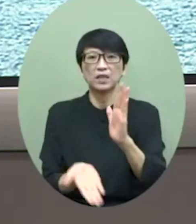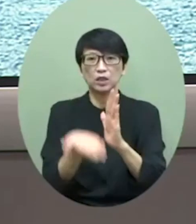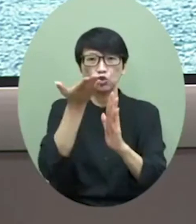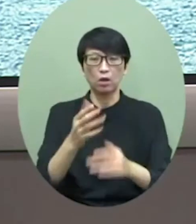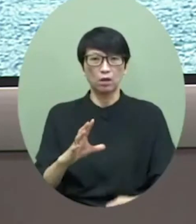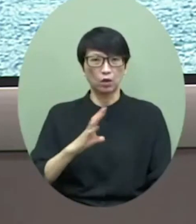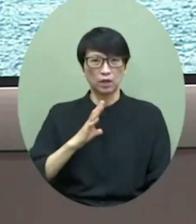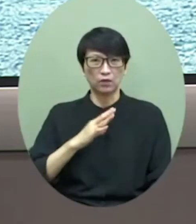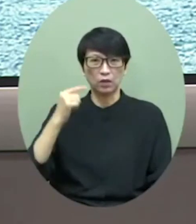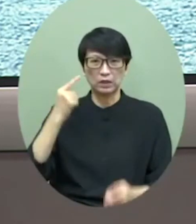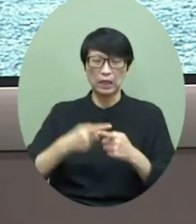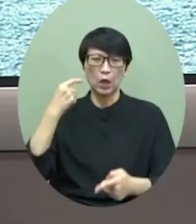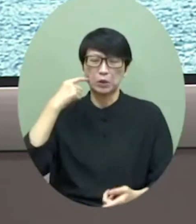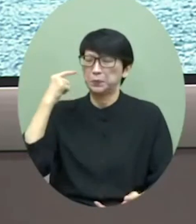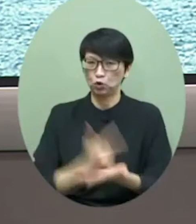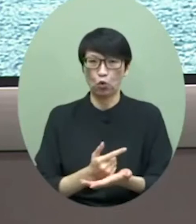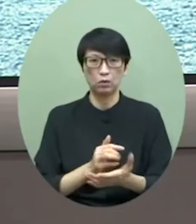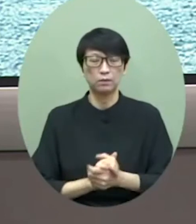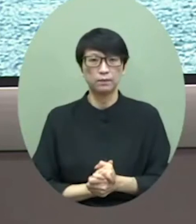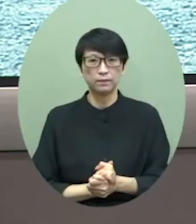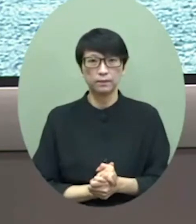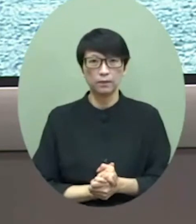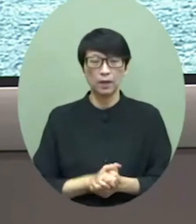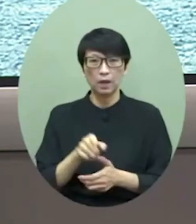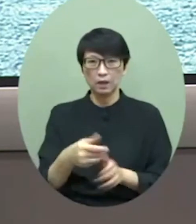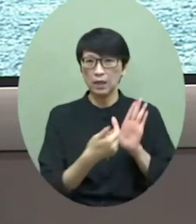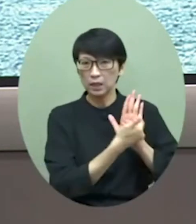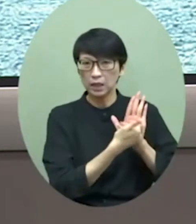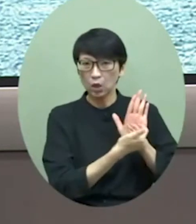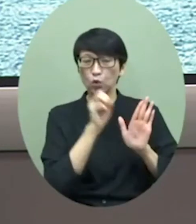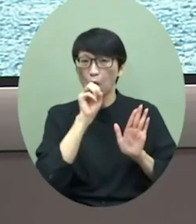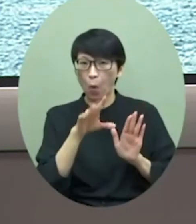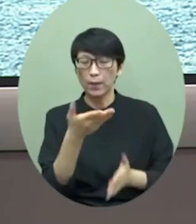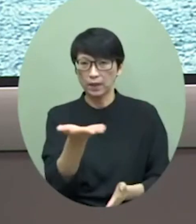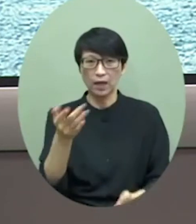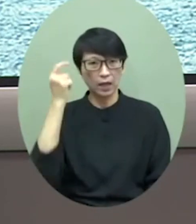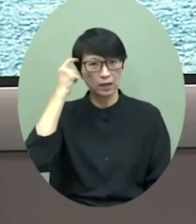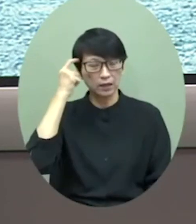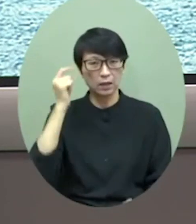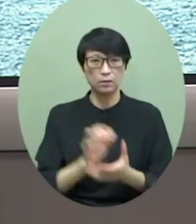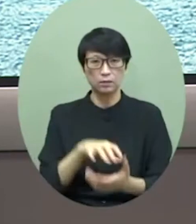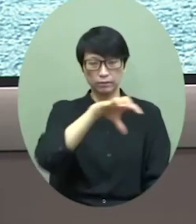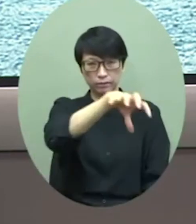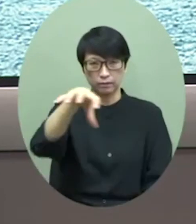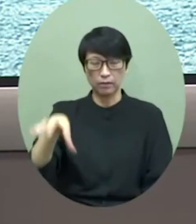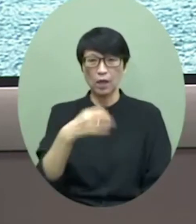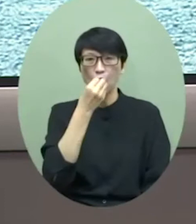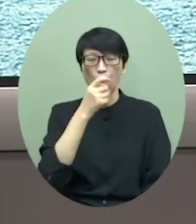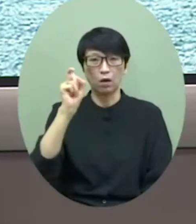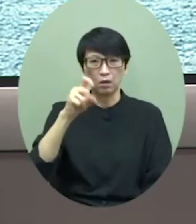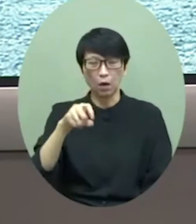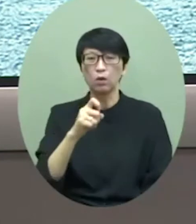days where we have over 100 new confirmed cases every day. So this is really severe. This